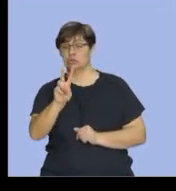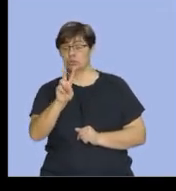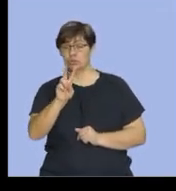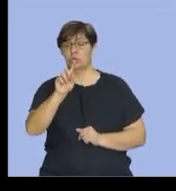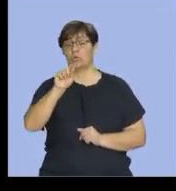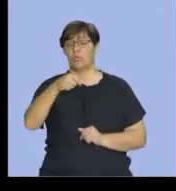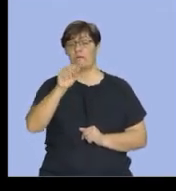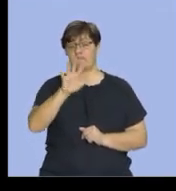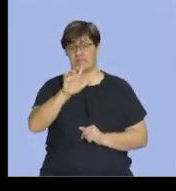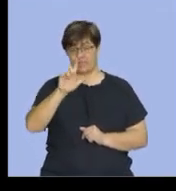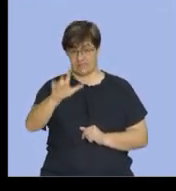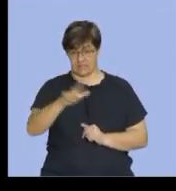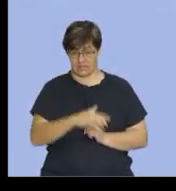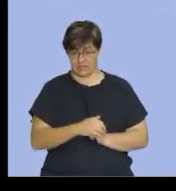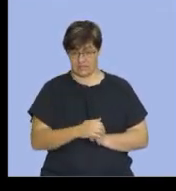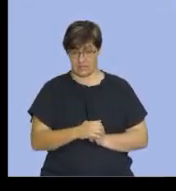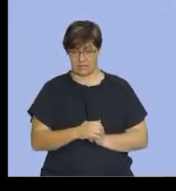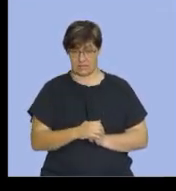122,57.